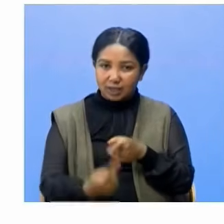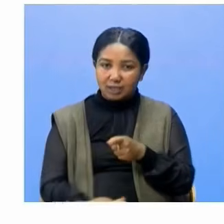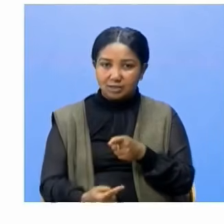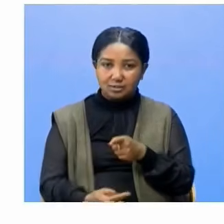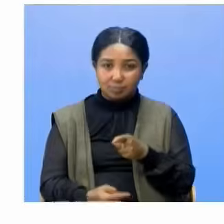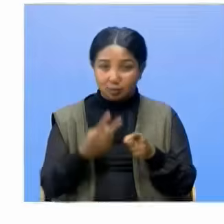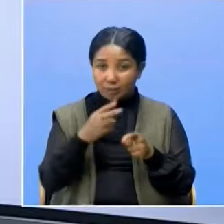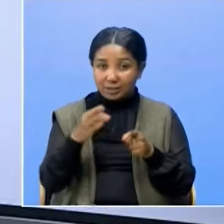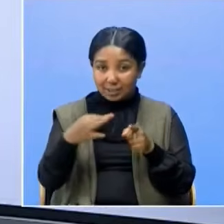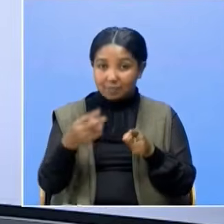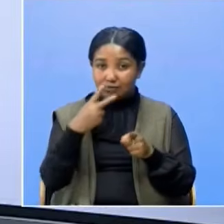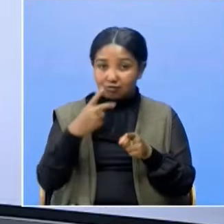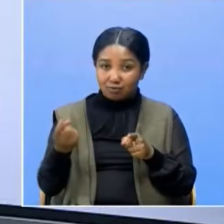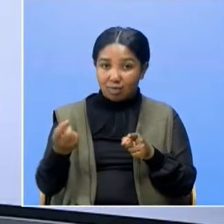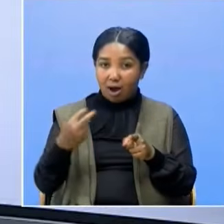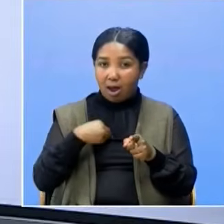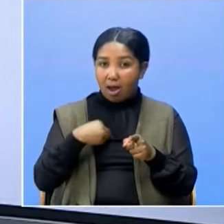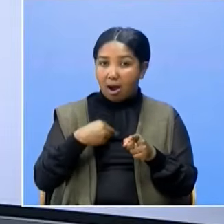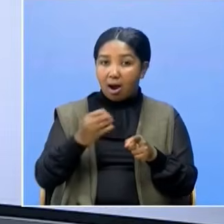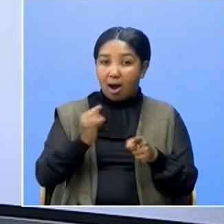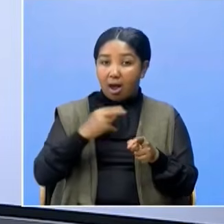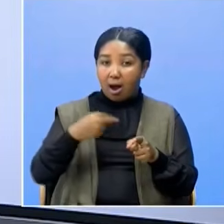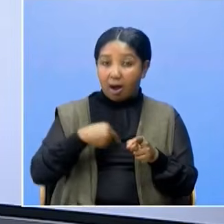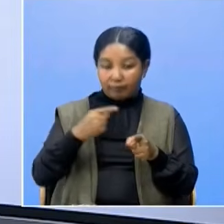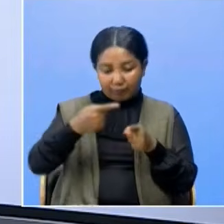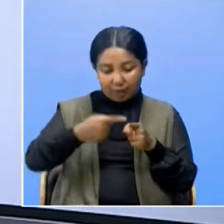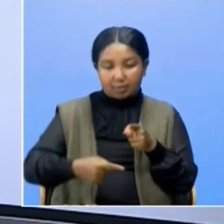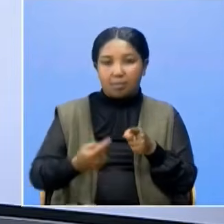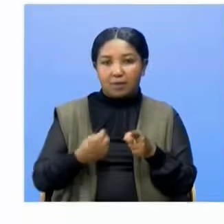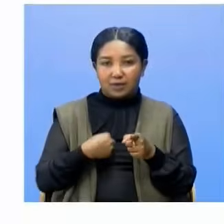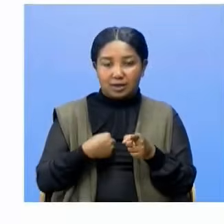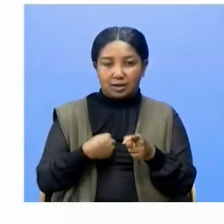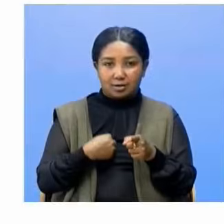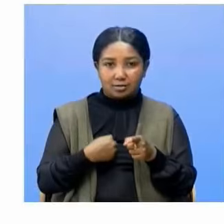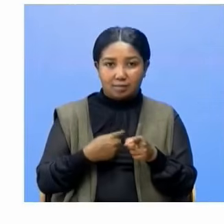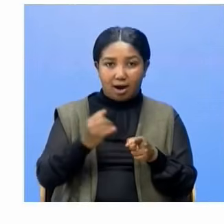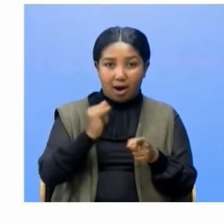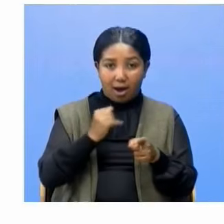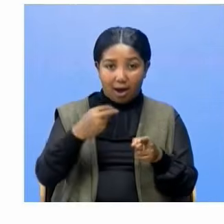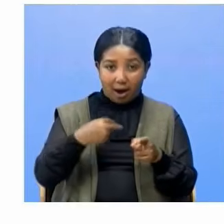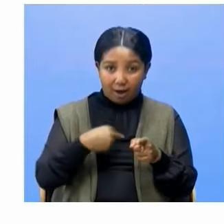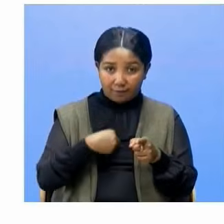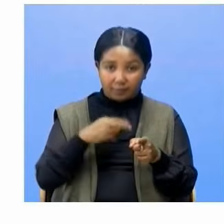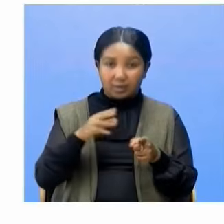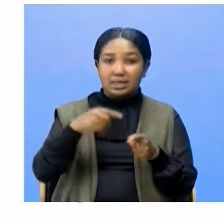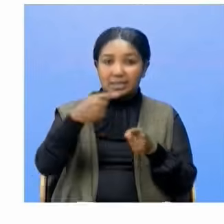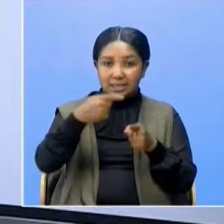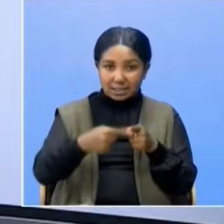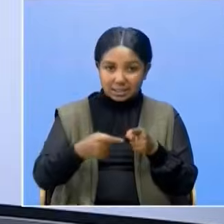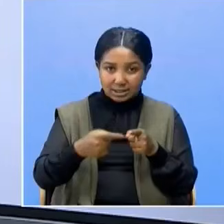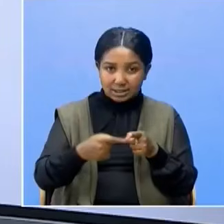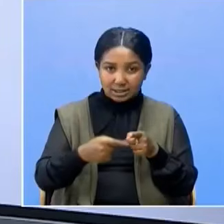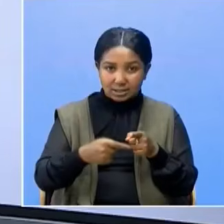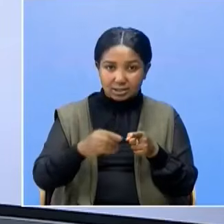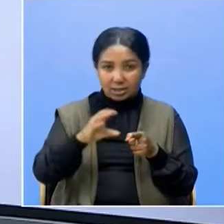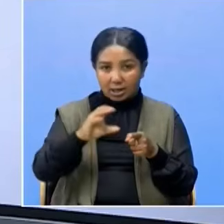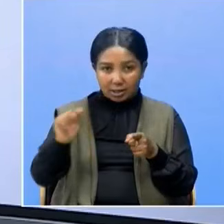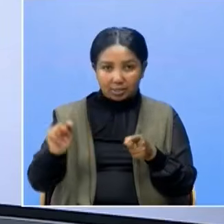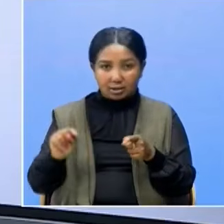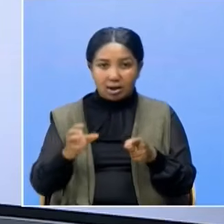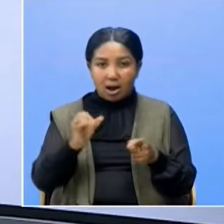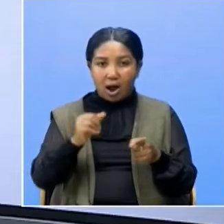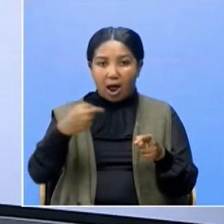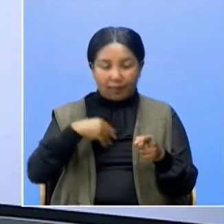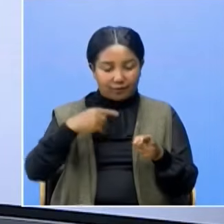Look at this sentence. I have cut my finger. Have, then since cut is irregular verb, it's always cut. I